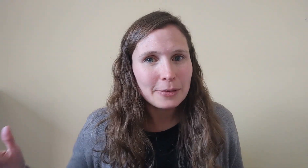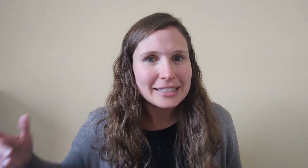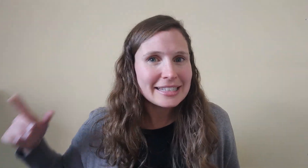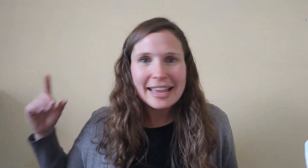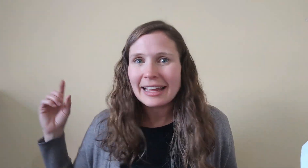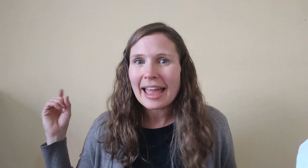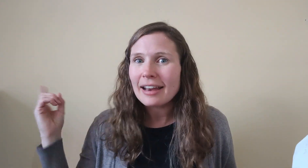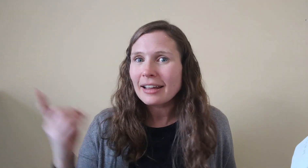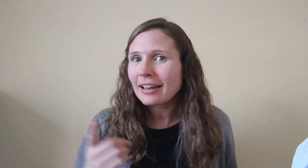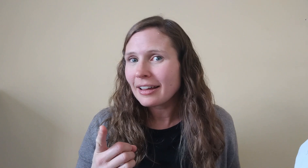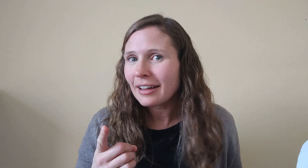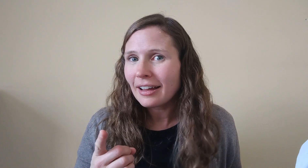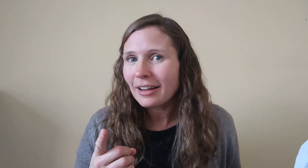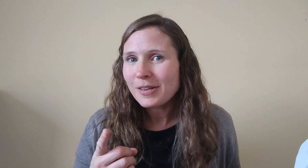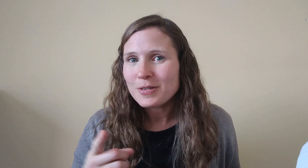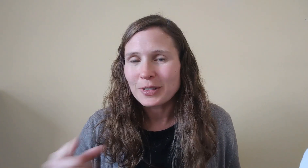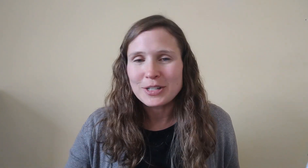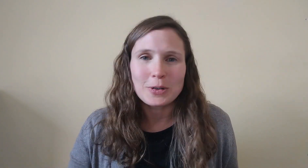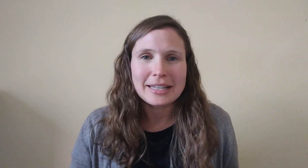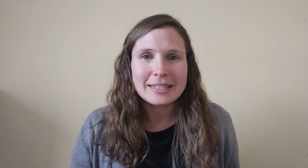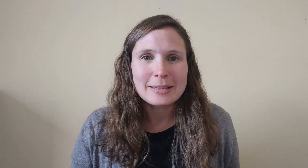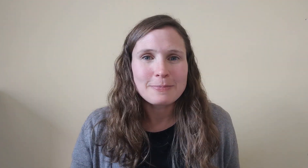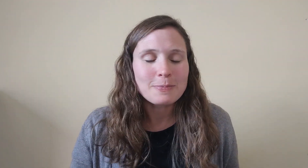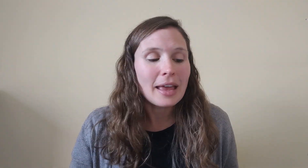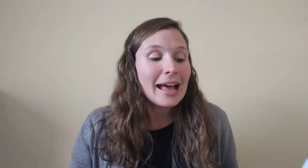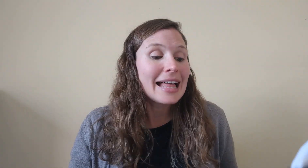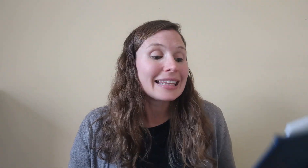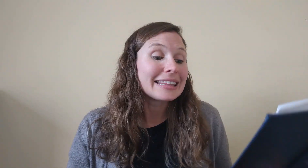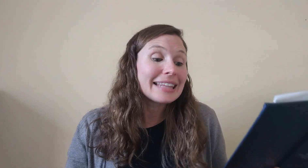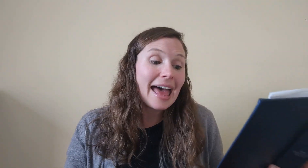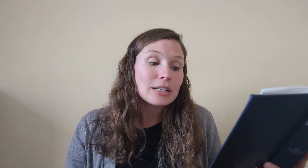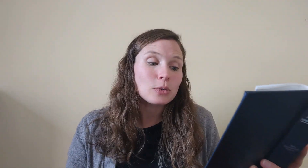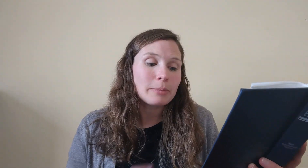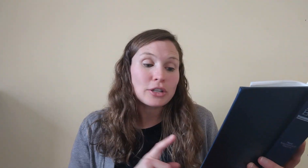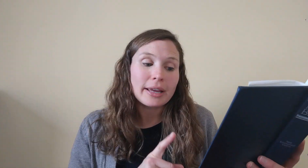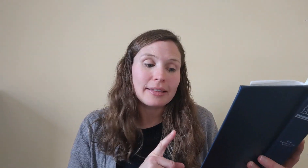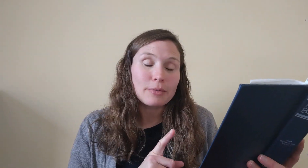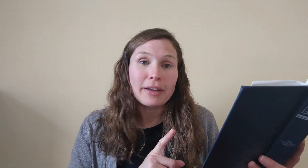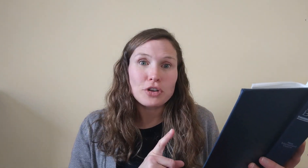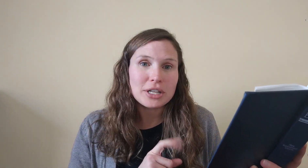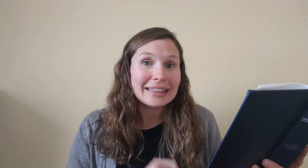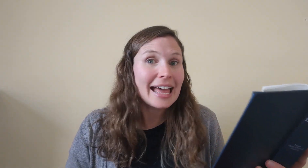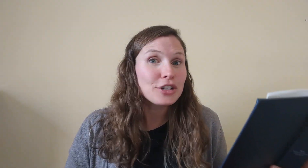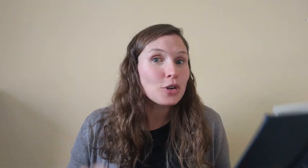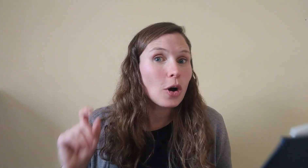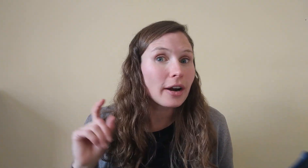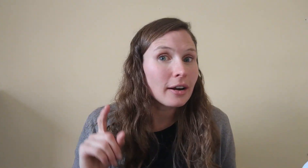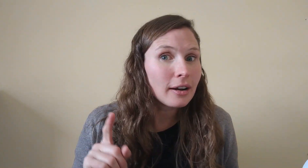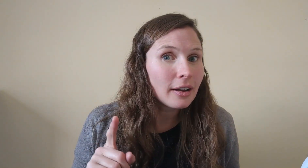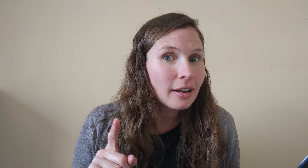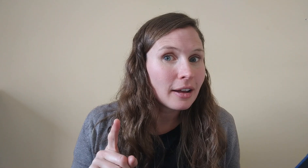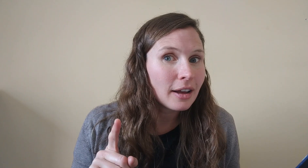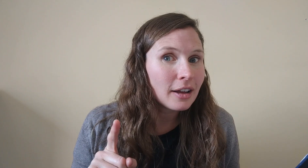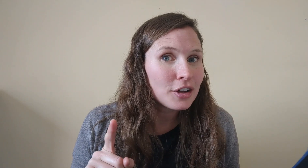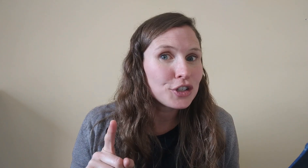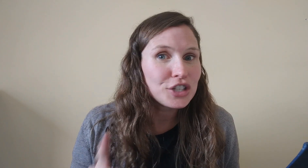always. I will say it again. Rejoice. We'll make sure I get the right version. Let your